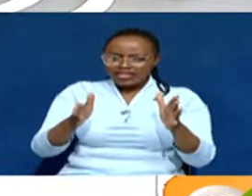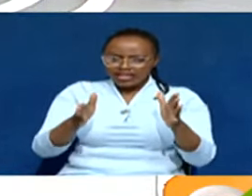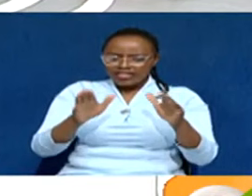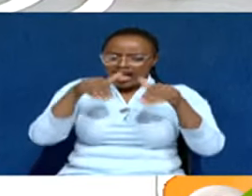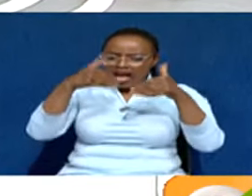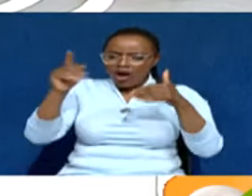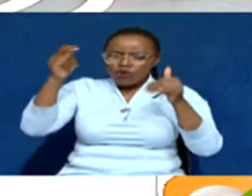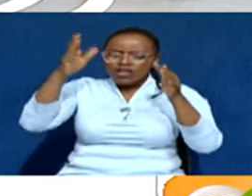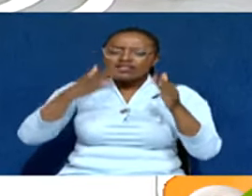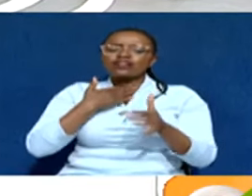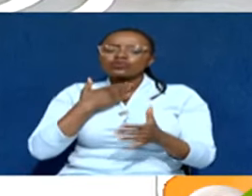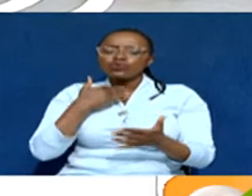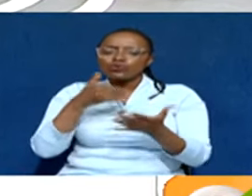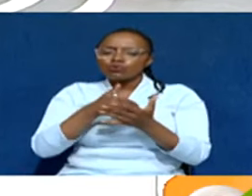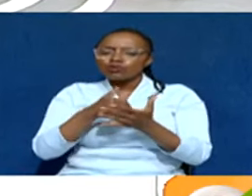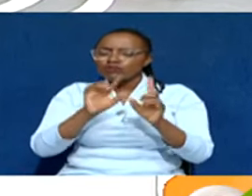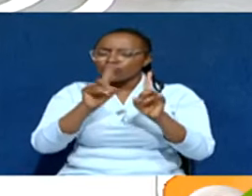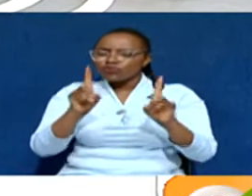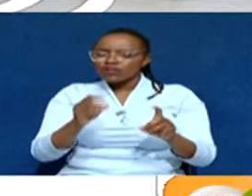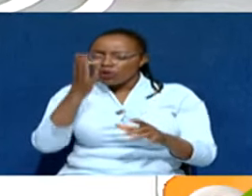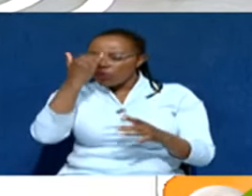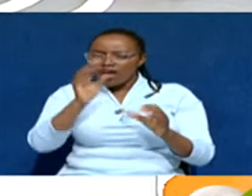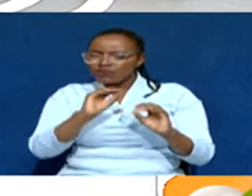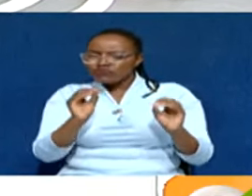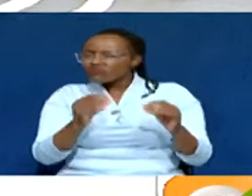the way the Kenyans want to be engaged?